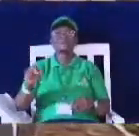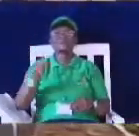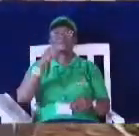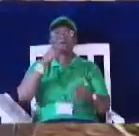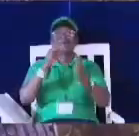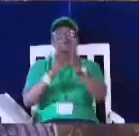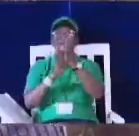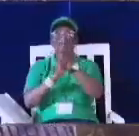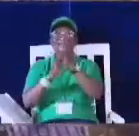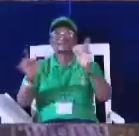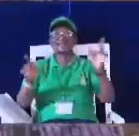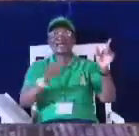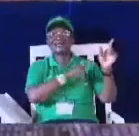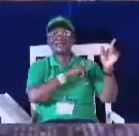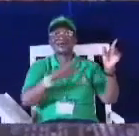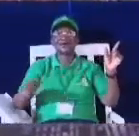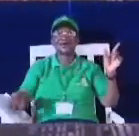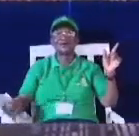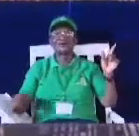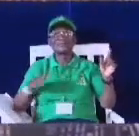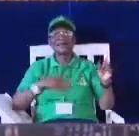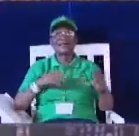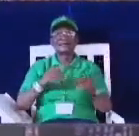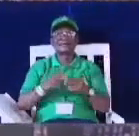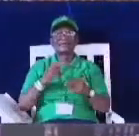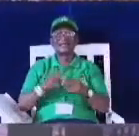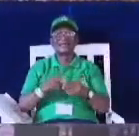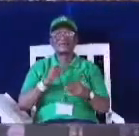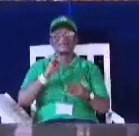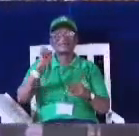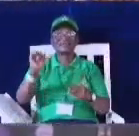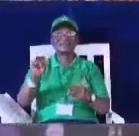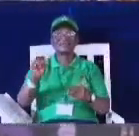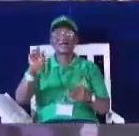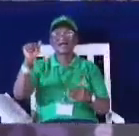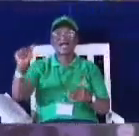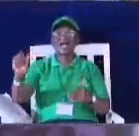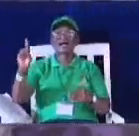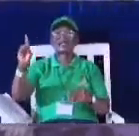Praise the Lord. My name is Adeniyi Daniel.